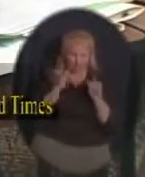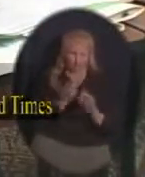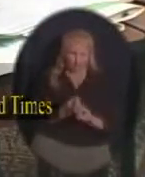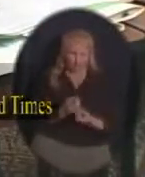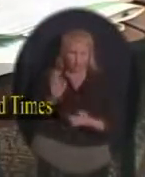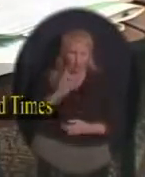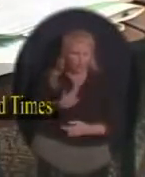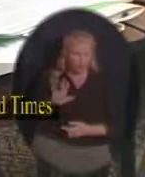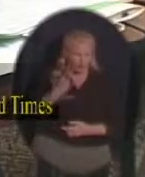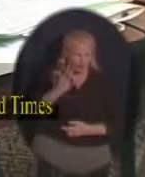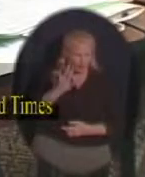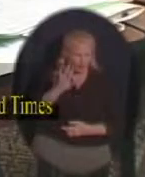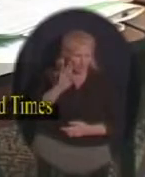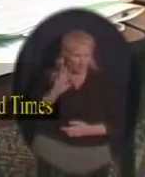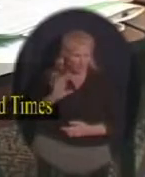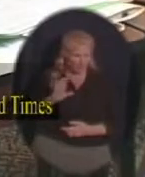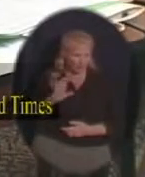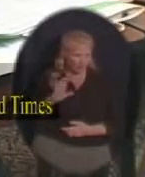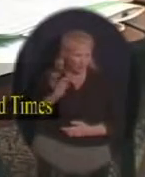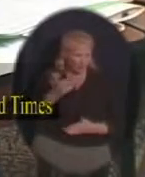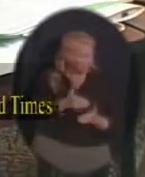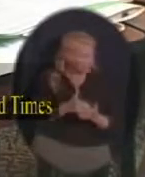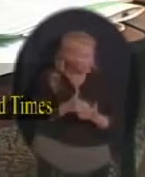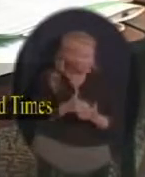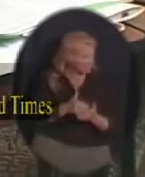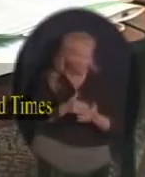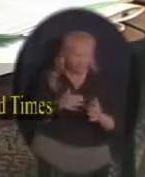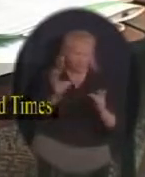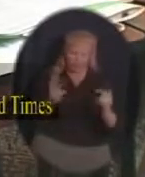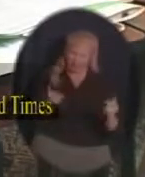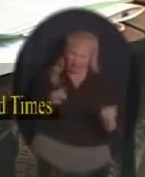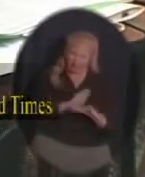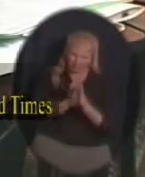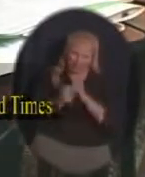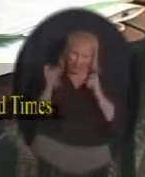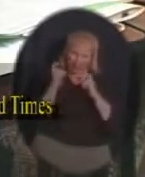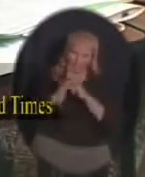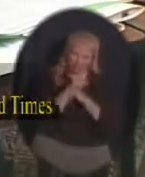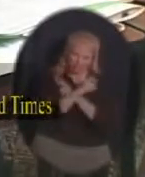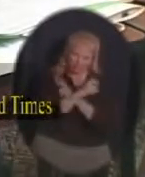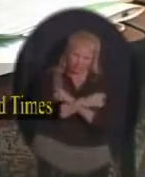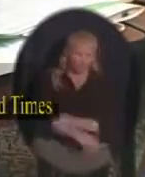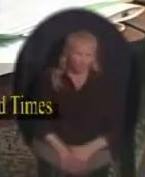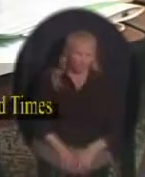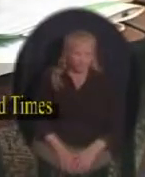$700,000, which, now it's going to get complicated.